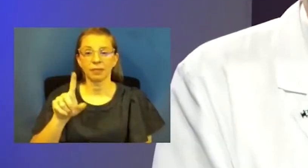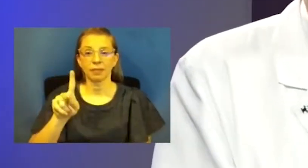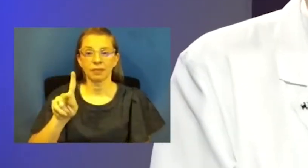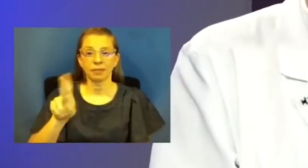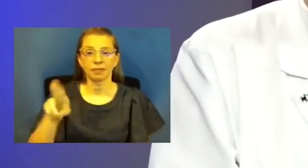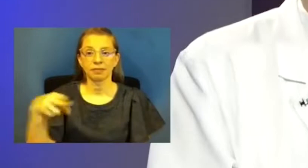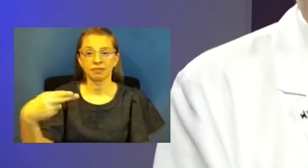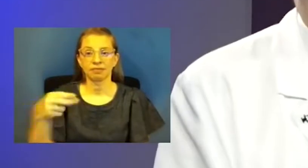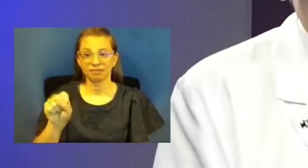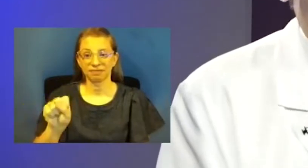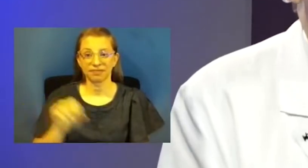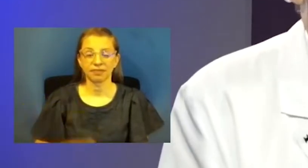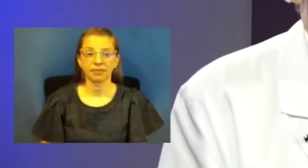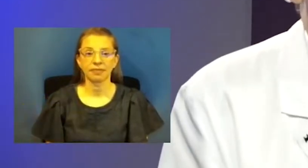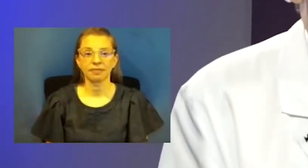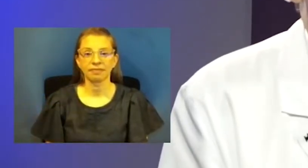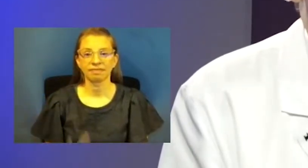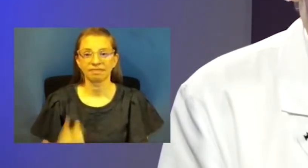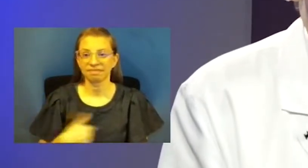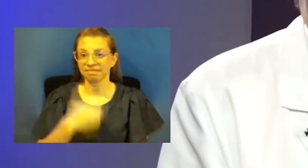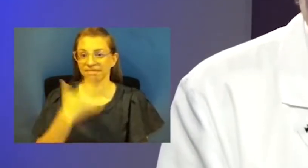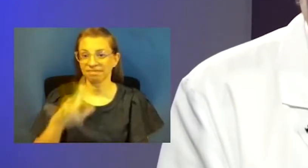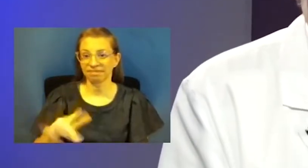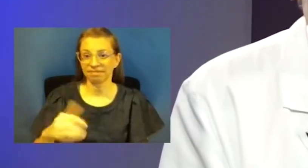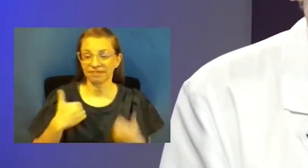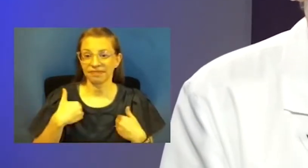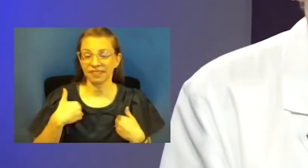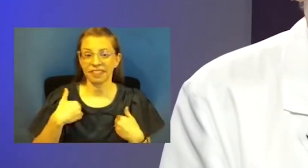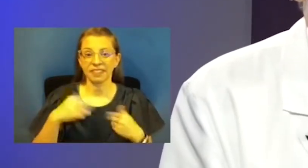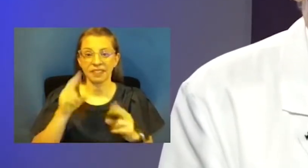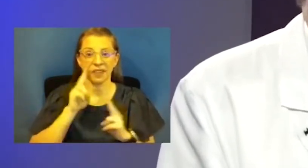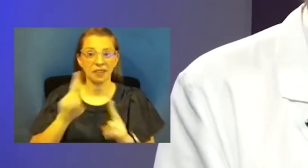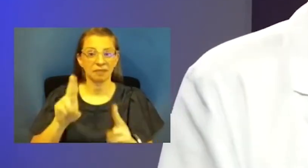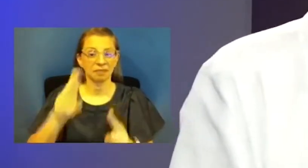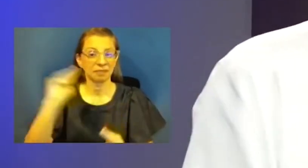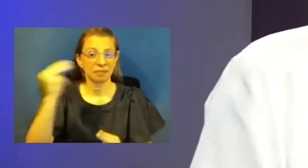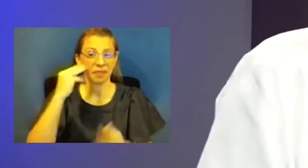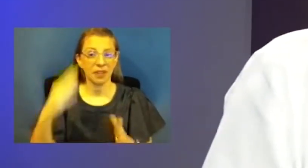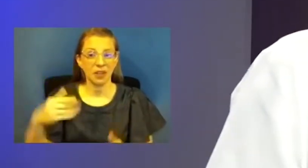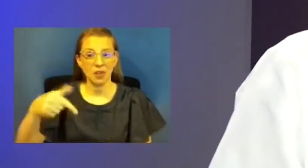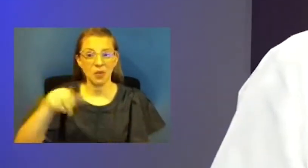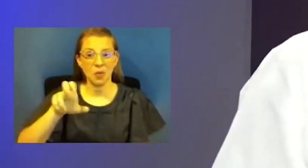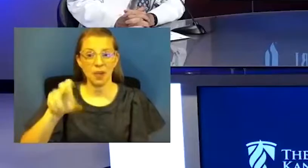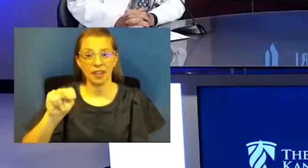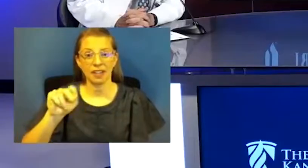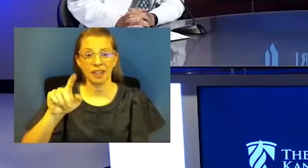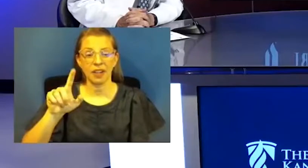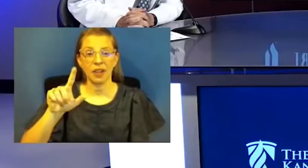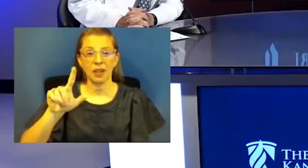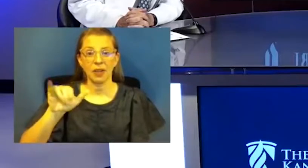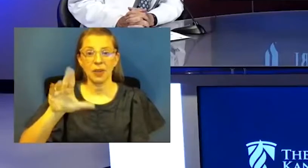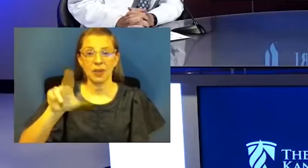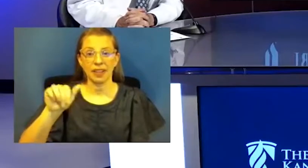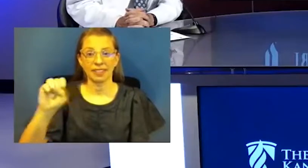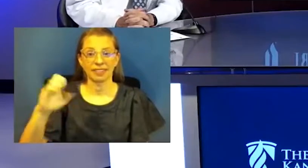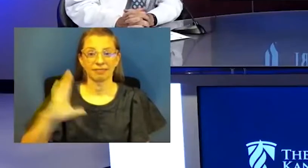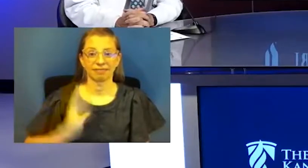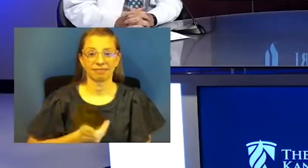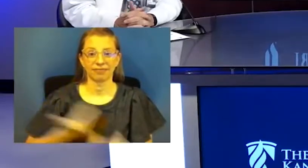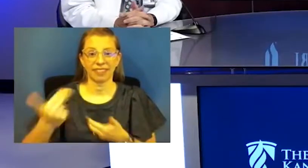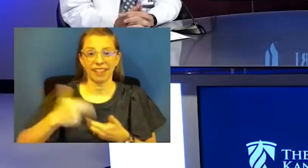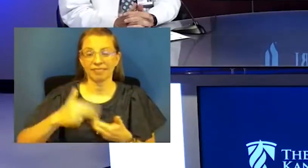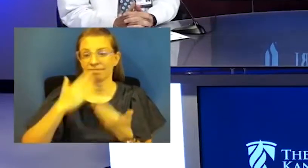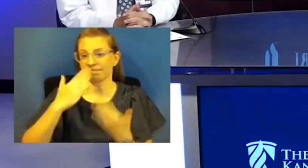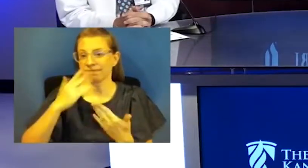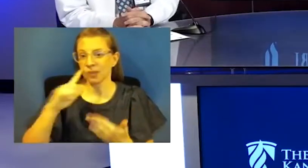We are privileged to have the Honorable Kansas City Mayor Quinton Lucas as our guest today. Mayor, welcome back. It is a delight to have you back. Thanks for all your great